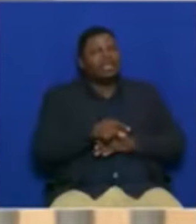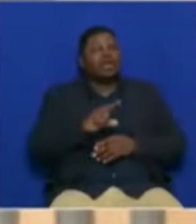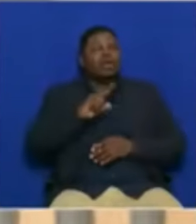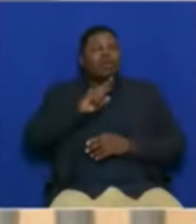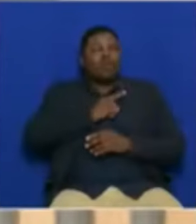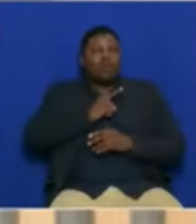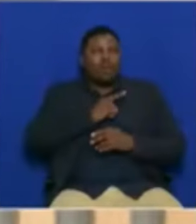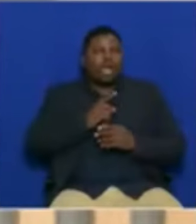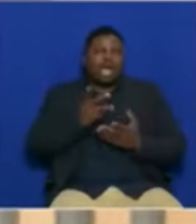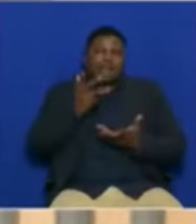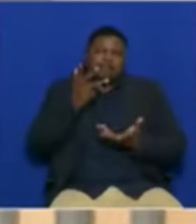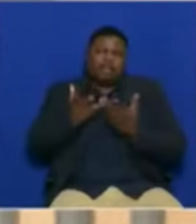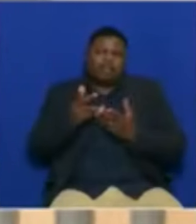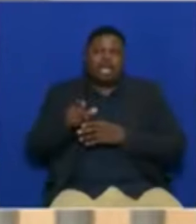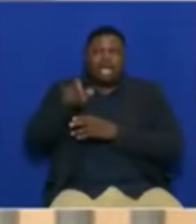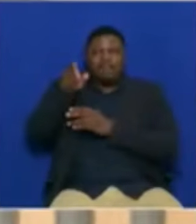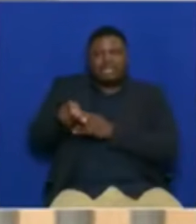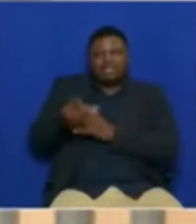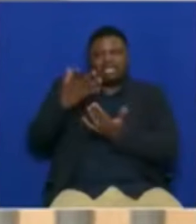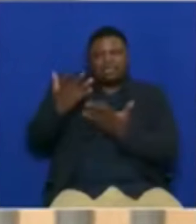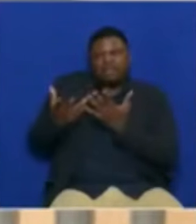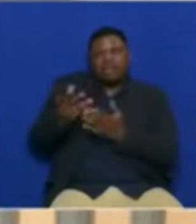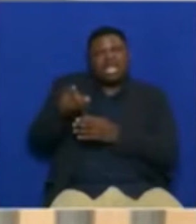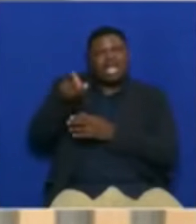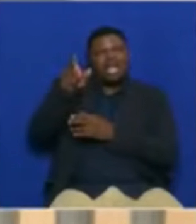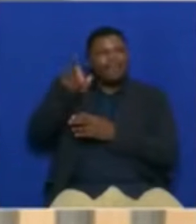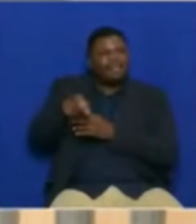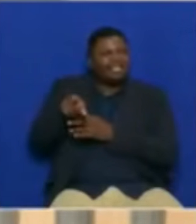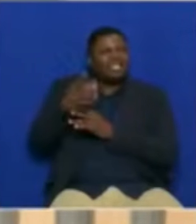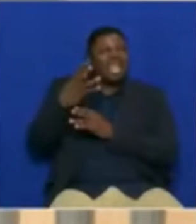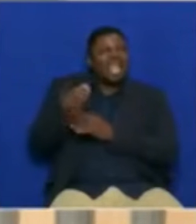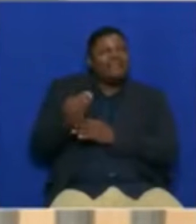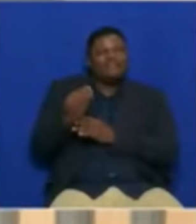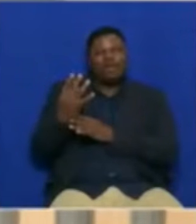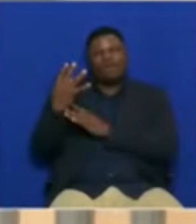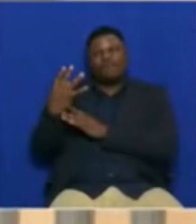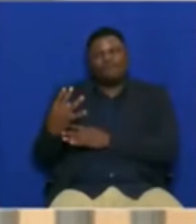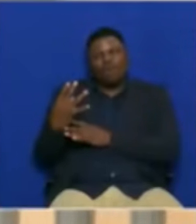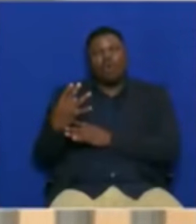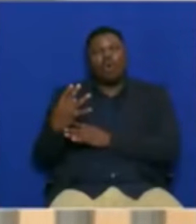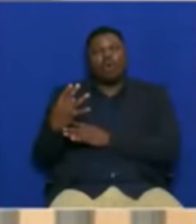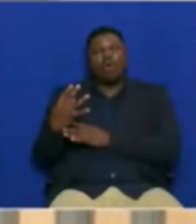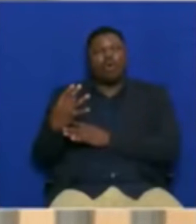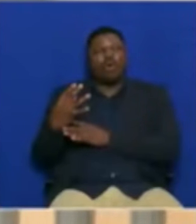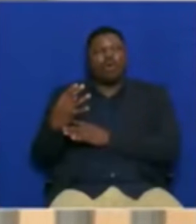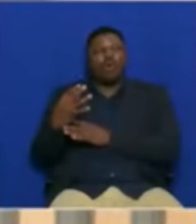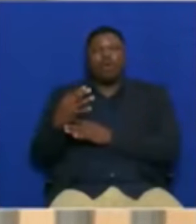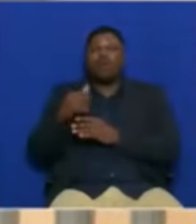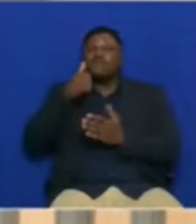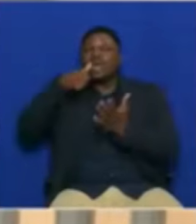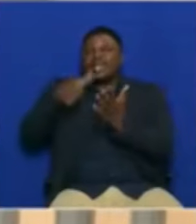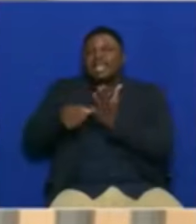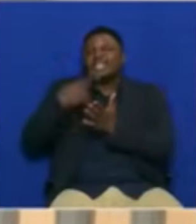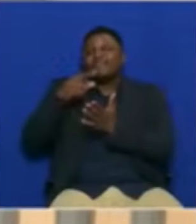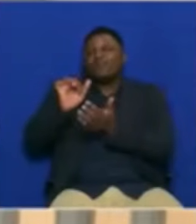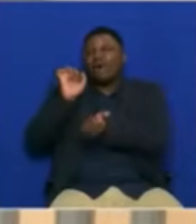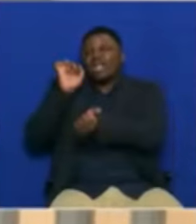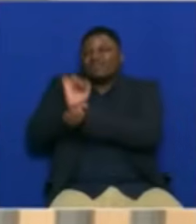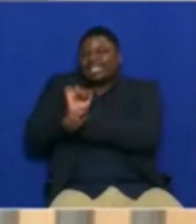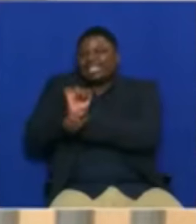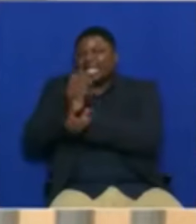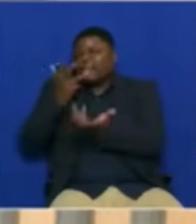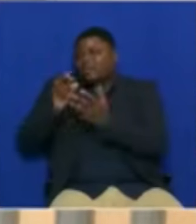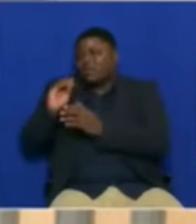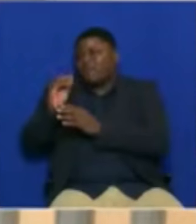out there. That would make sense if that's the purpose, right? To start checking me as I come for